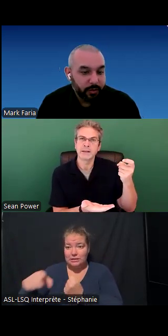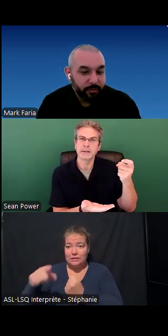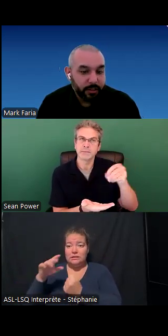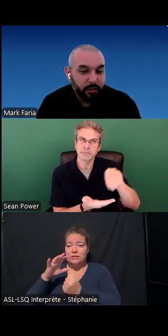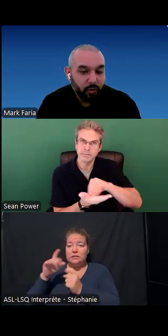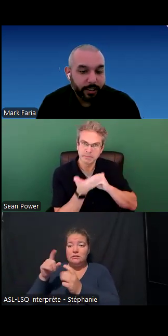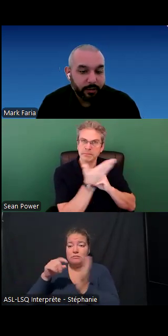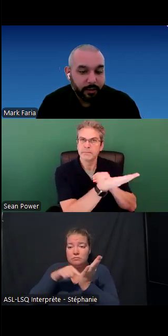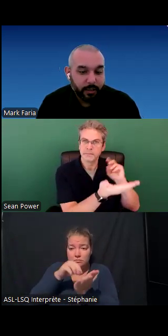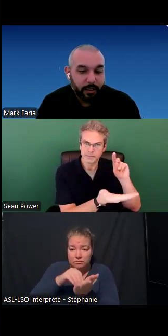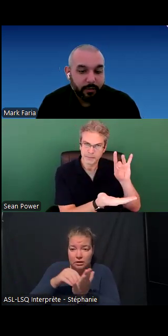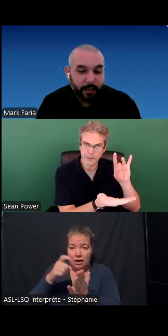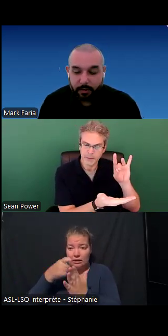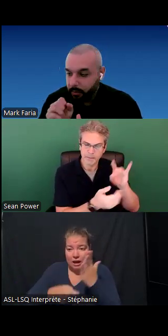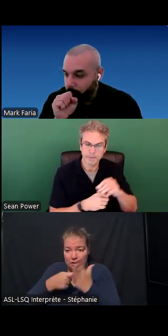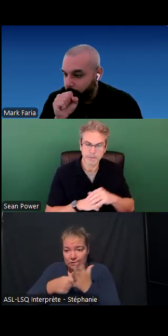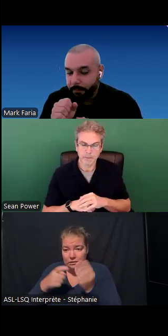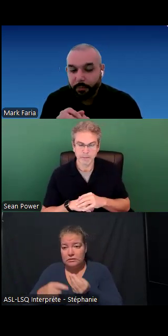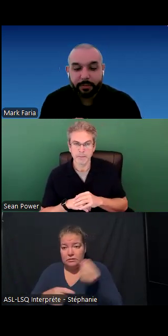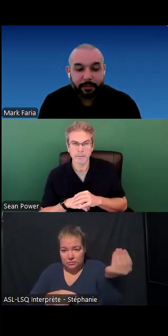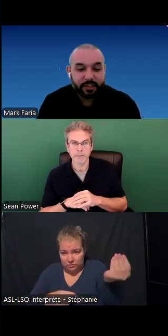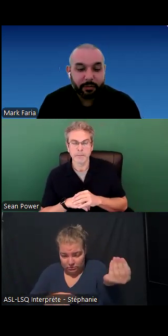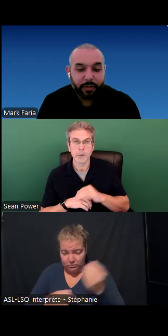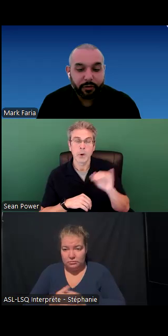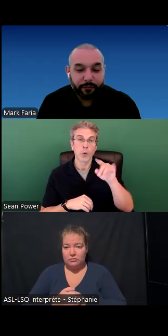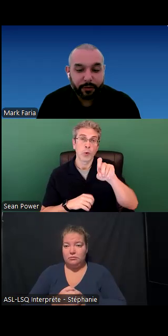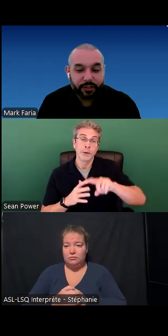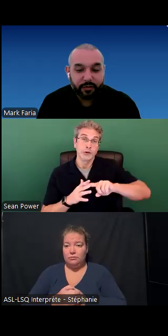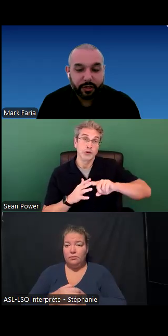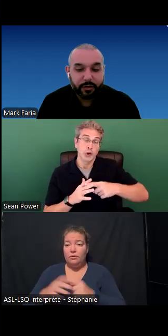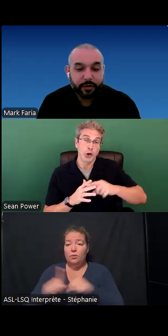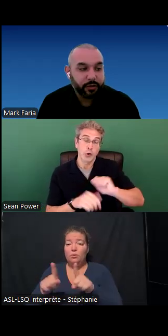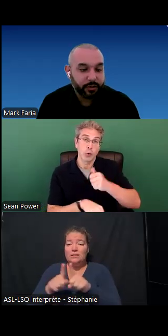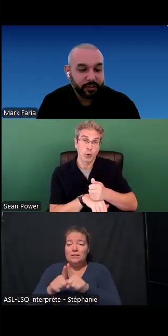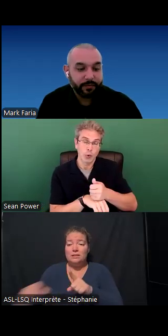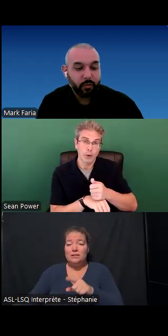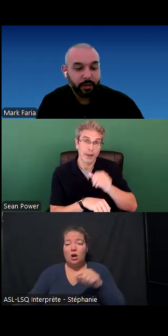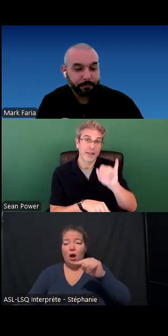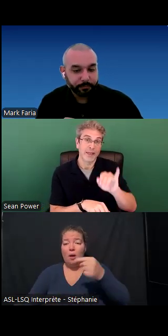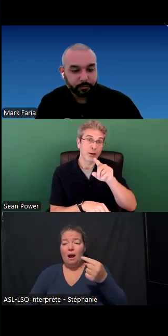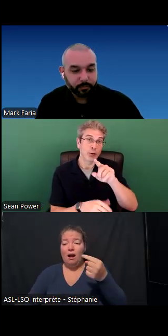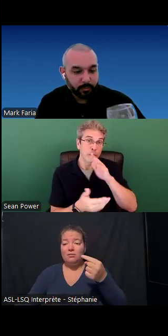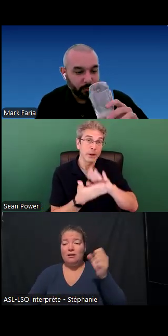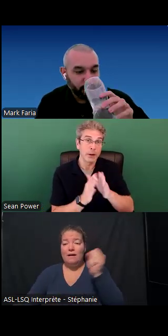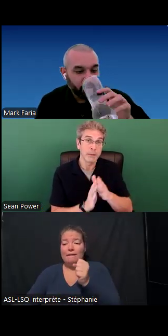to the RSP no later than, pardon me, December 31st of the year that you turn 71.